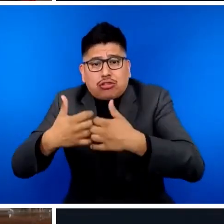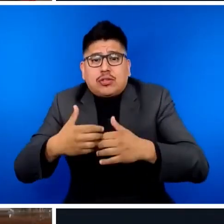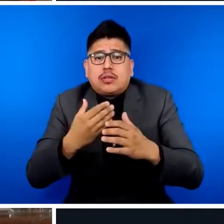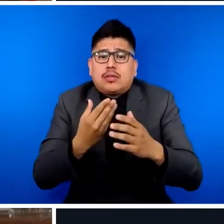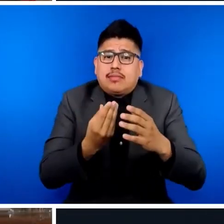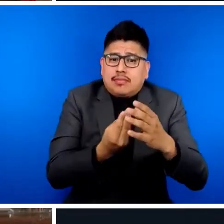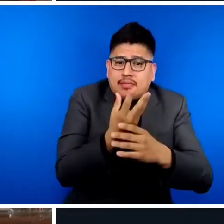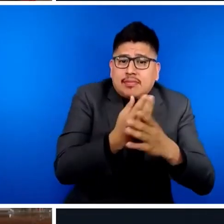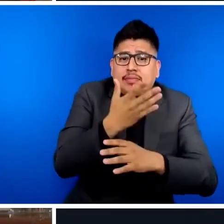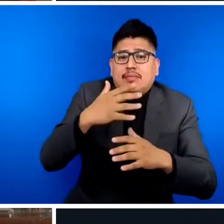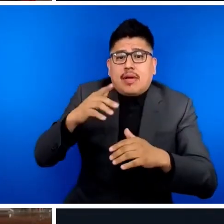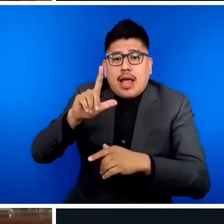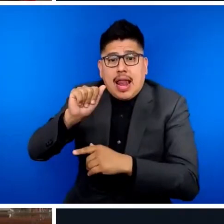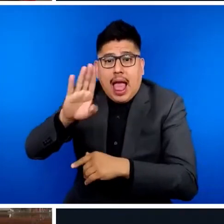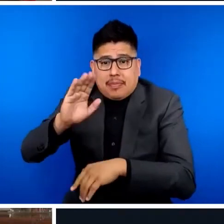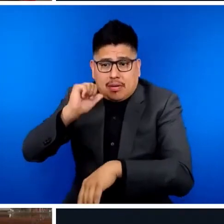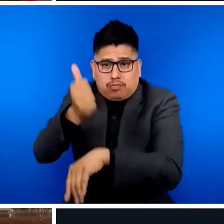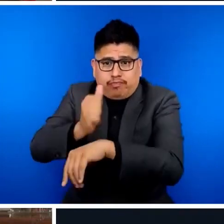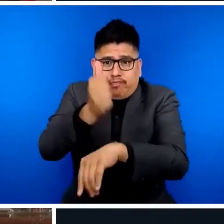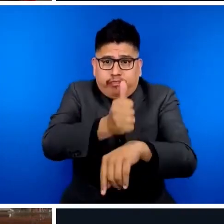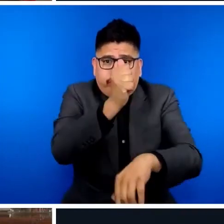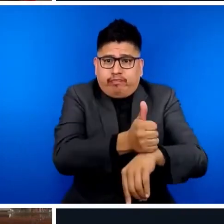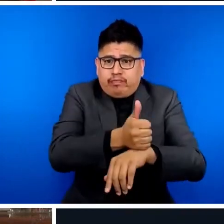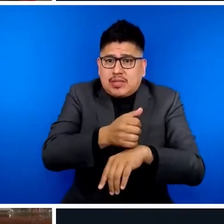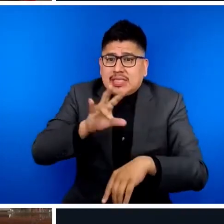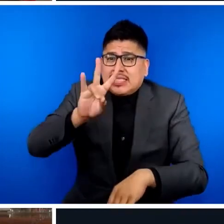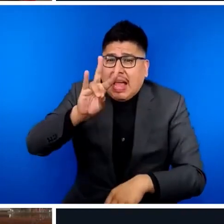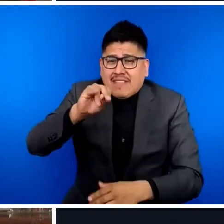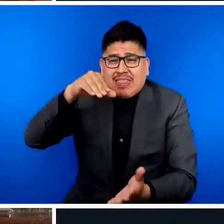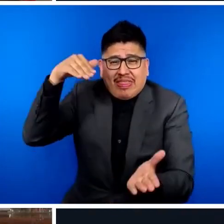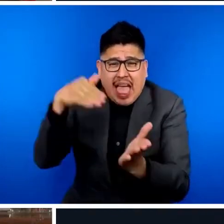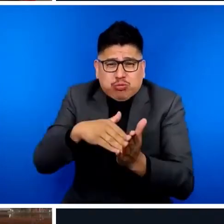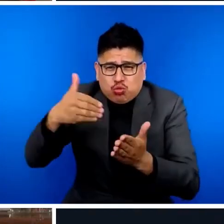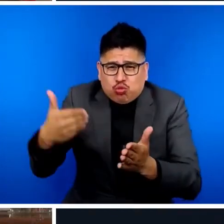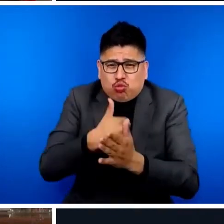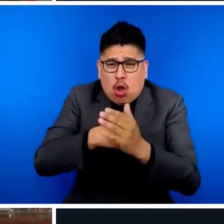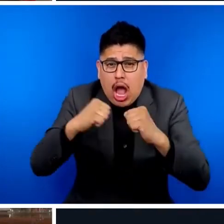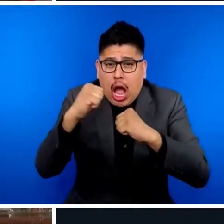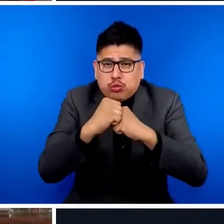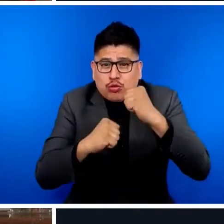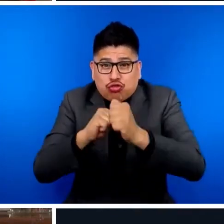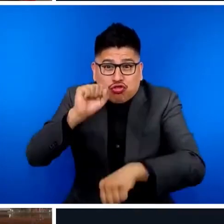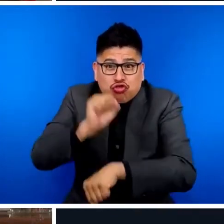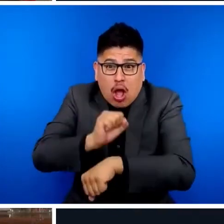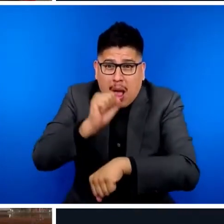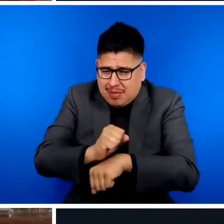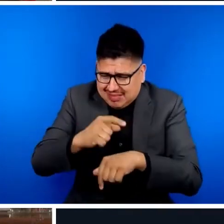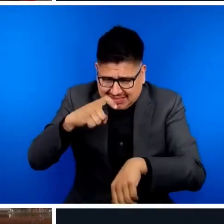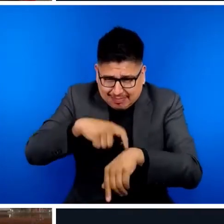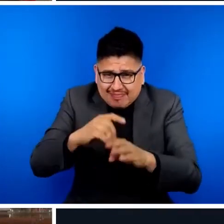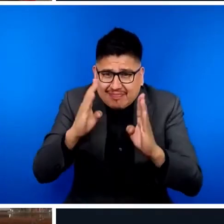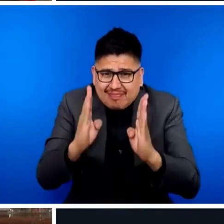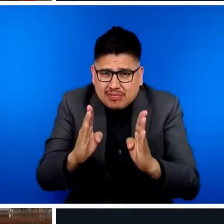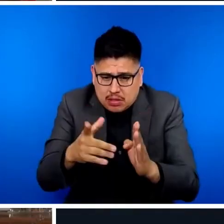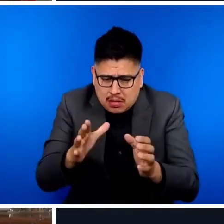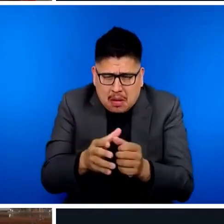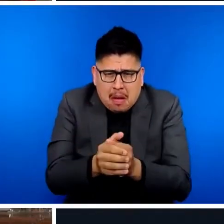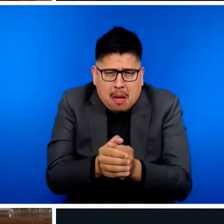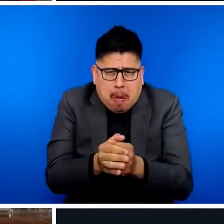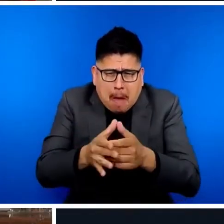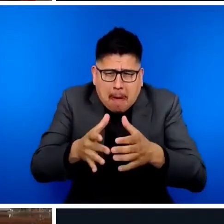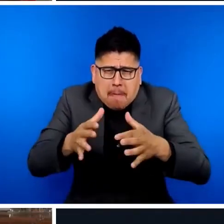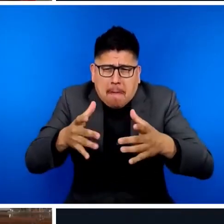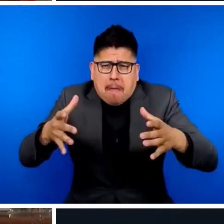new construction jobs in just a very short period of time. It's getting bigger and bigger and stronger. Nobody can believe what they're